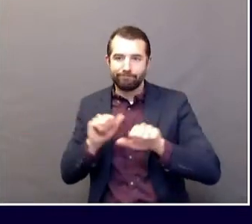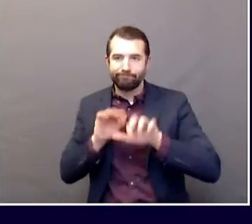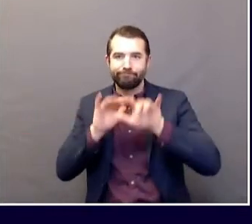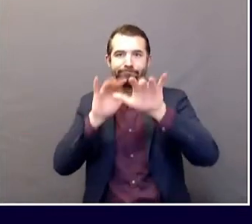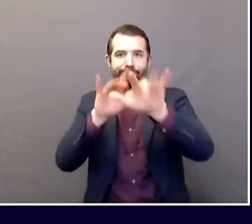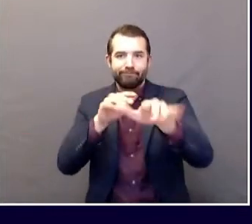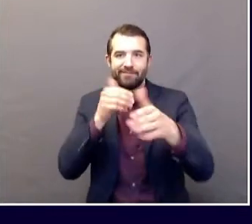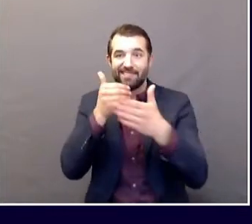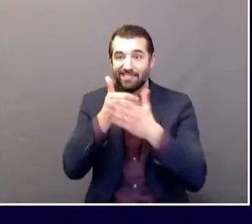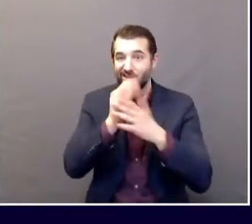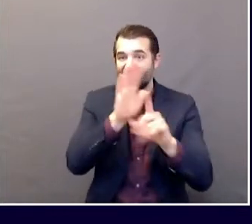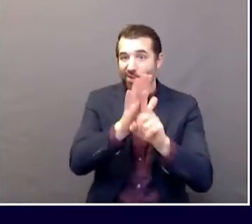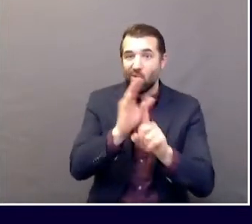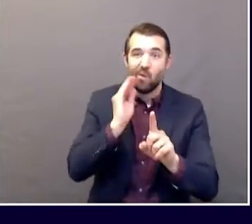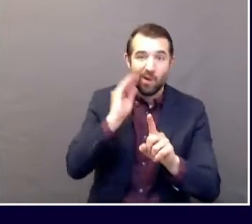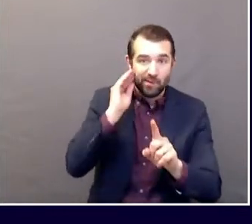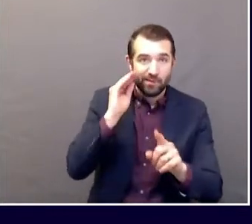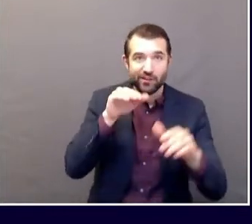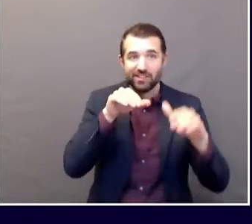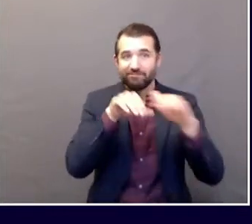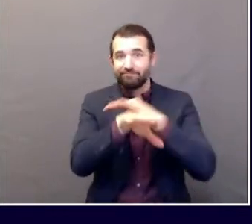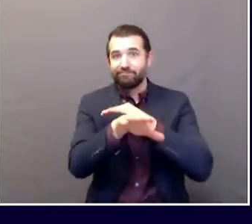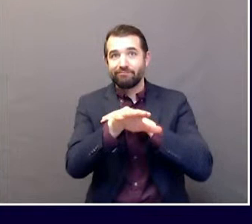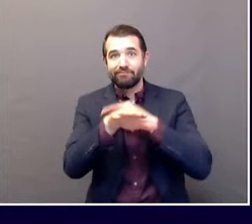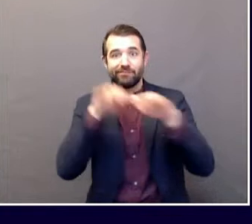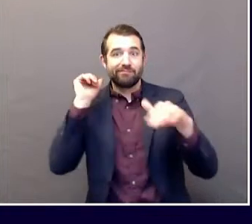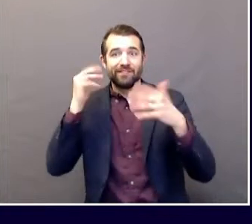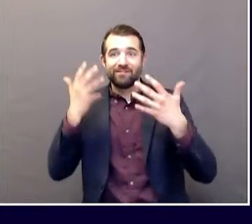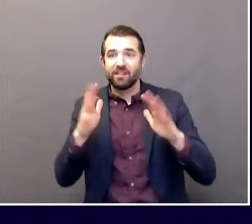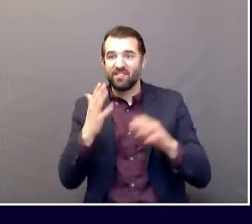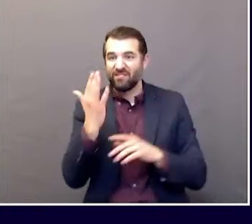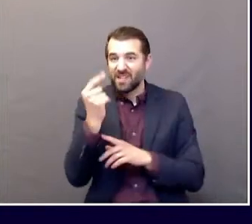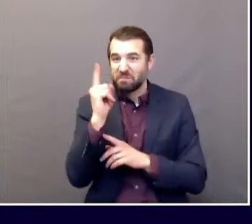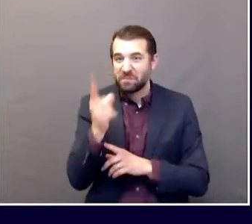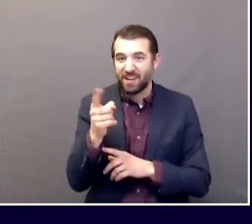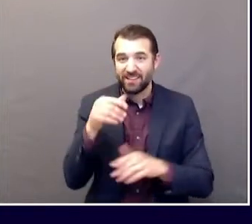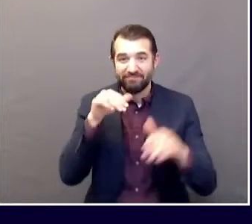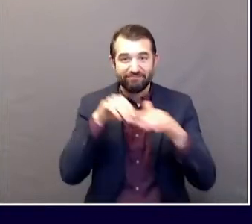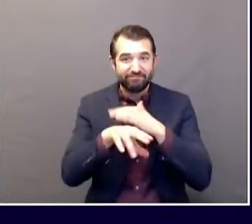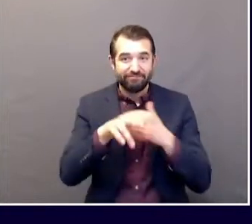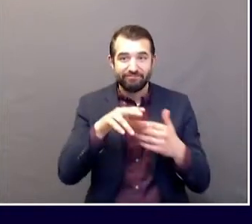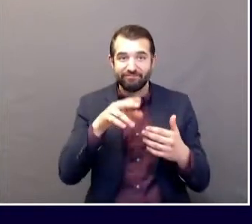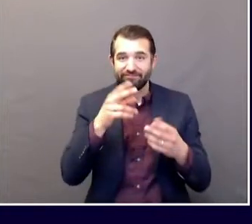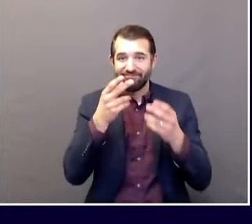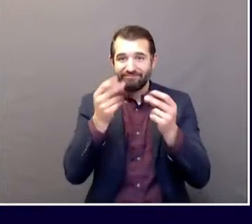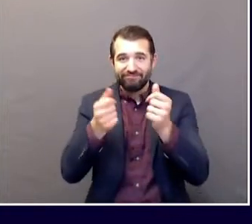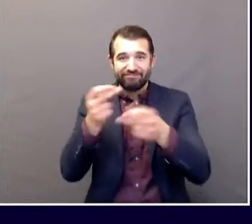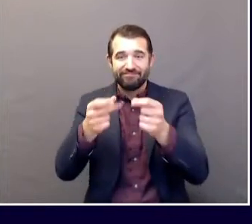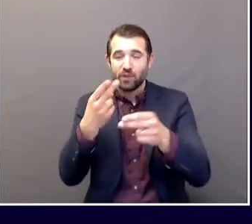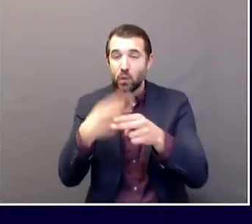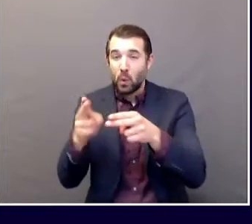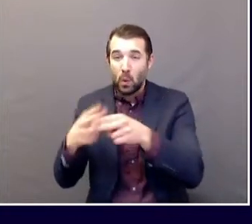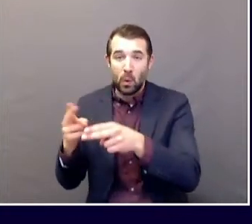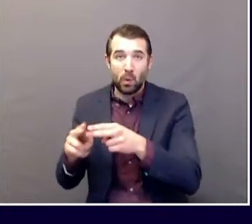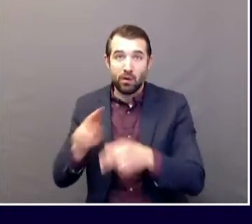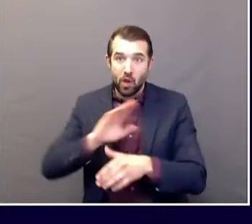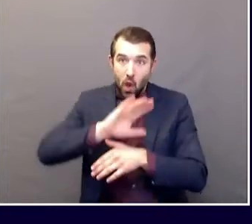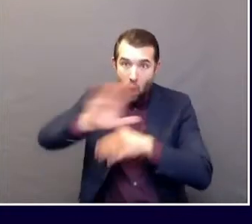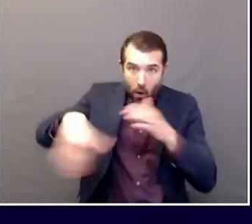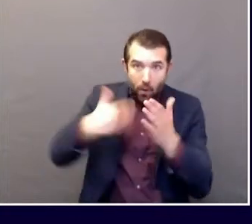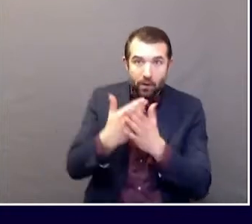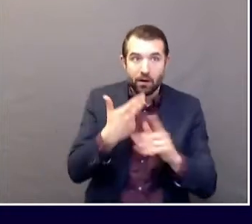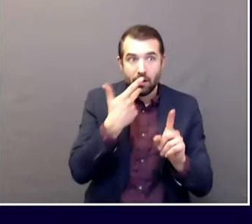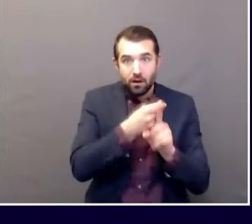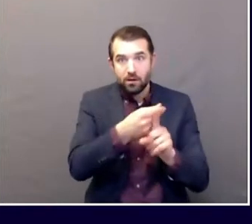in 15 or 20 minutes with very high efficiency and virtually no doses going to waste. Yep, and we are